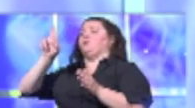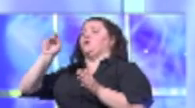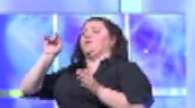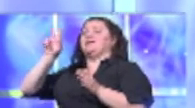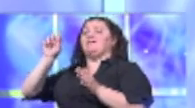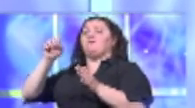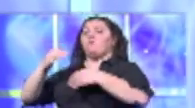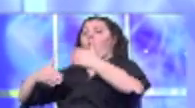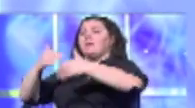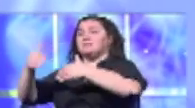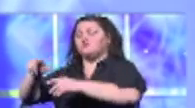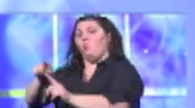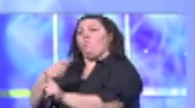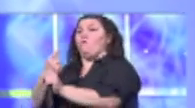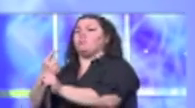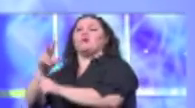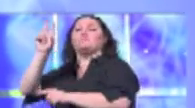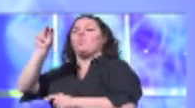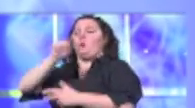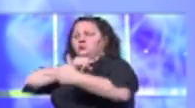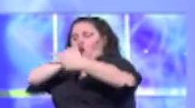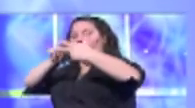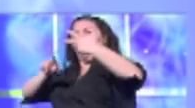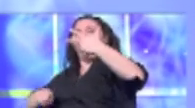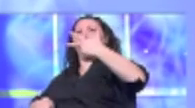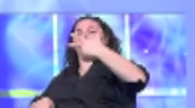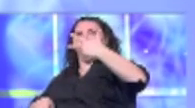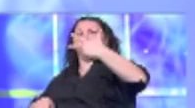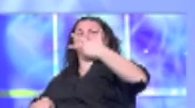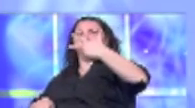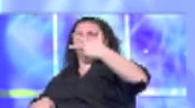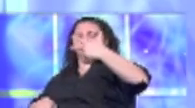to make it completely right.